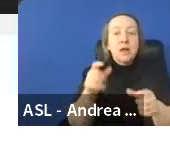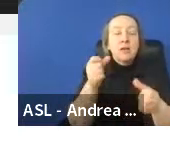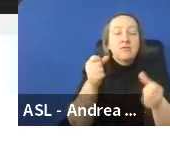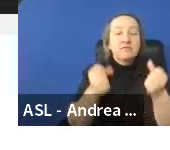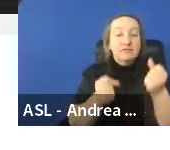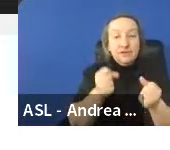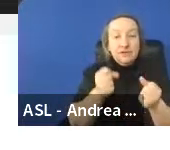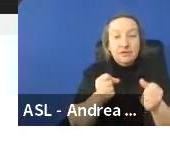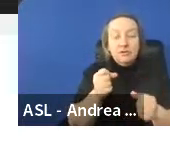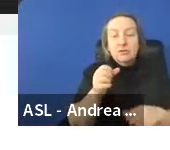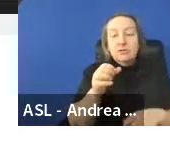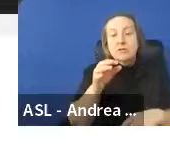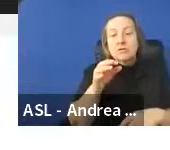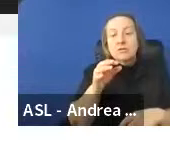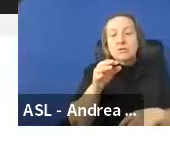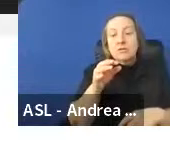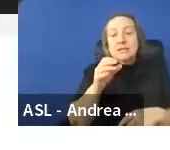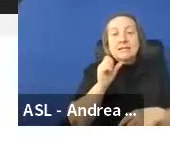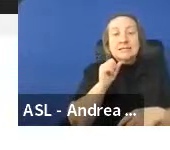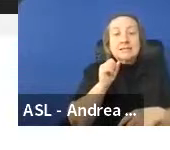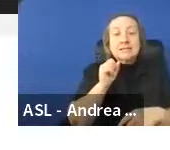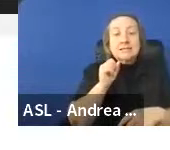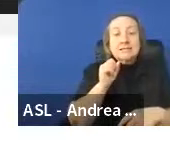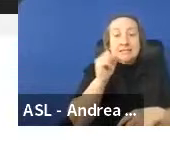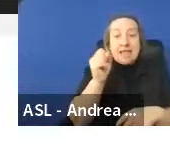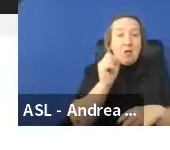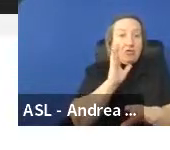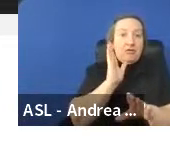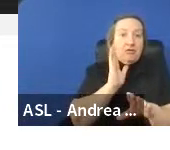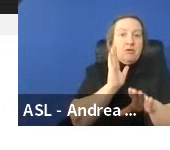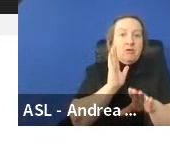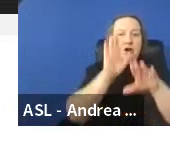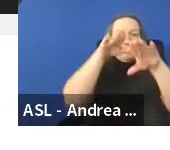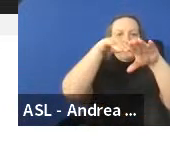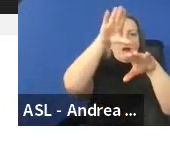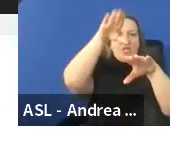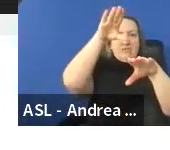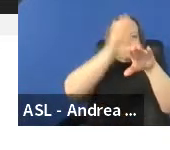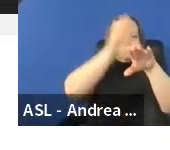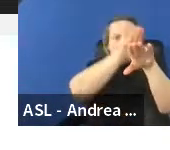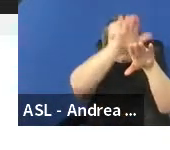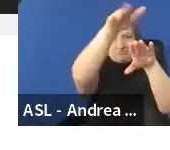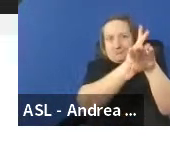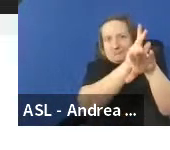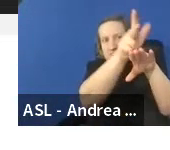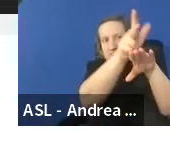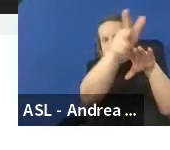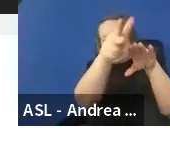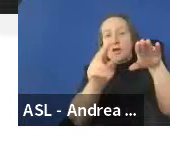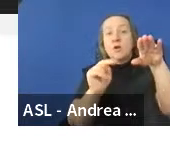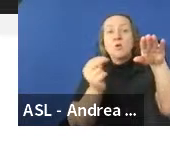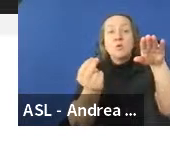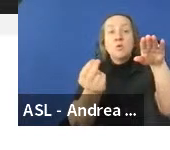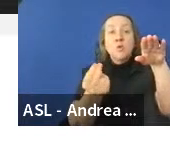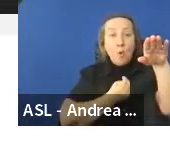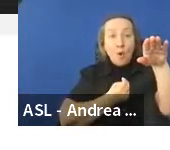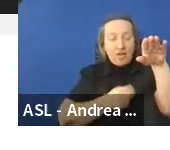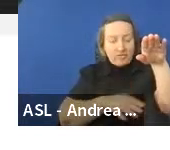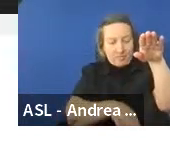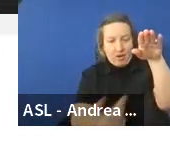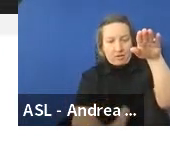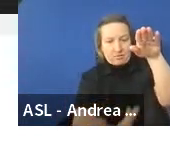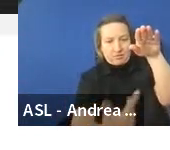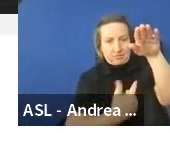the southbound direction are on the top of the structure. Northbound is on the bottom of the